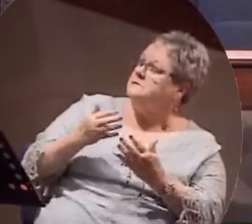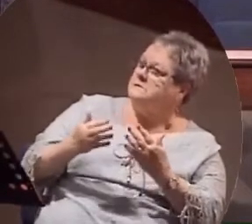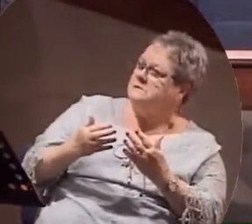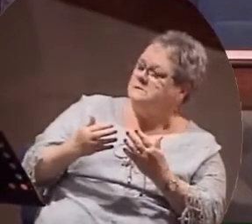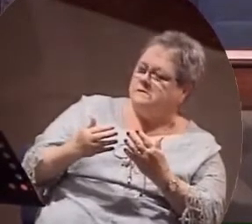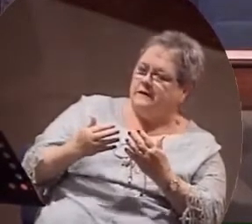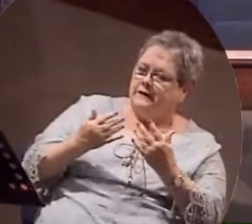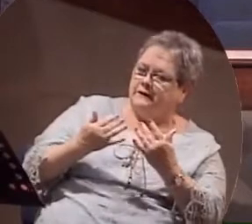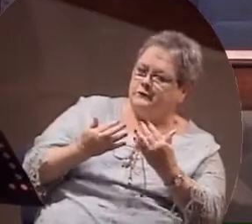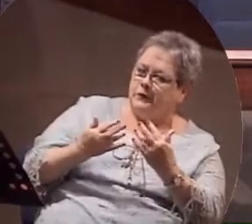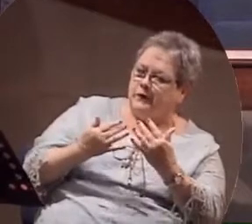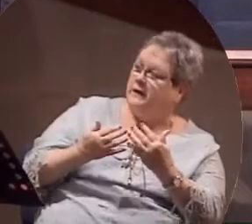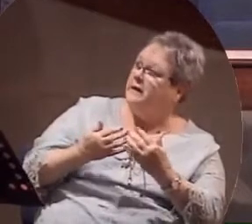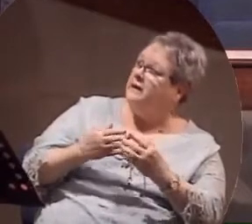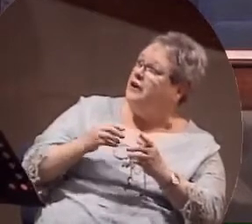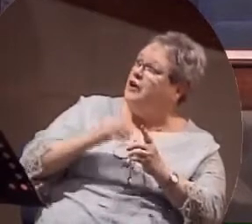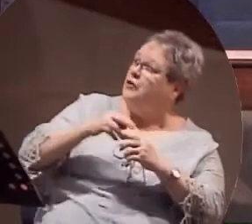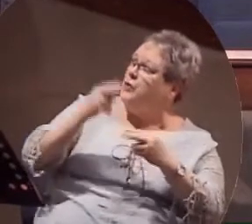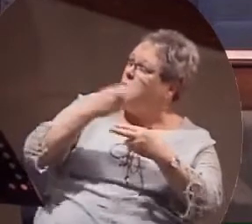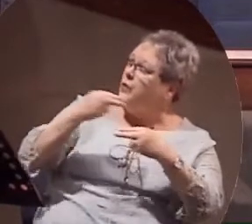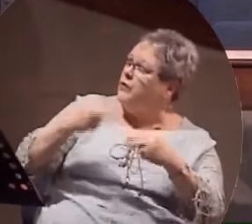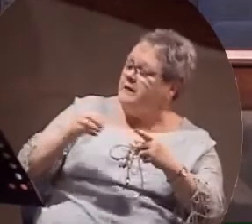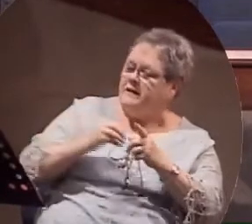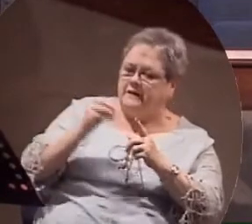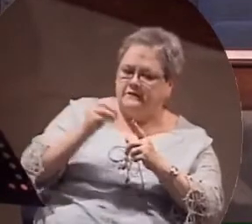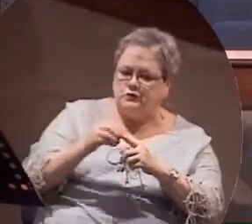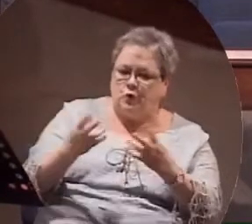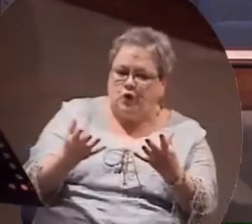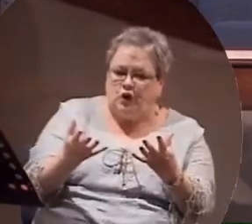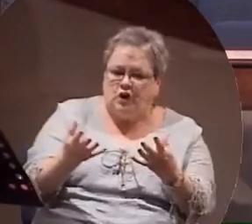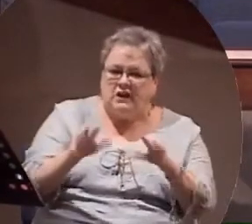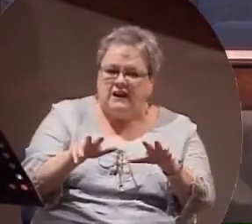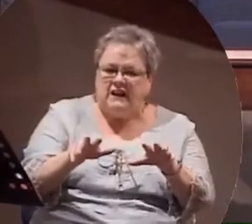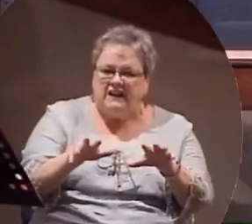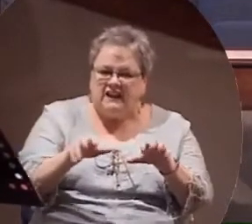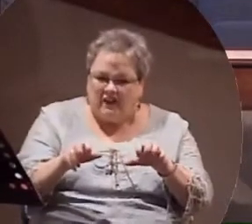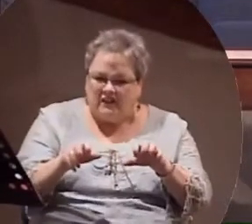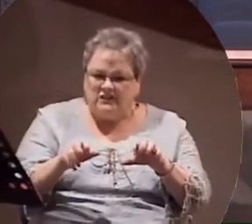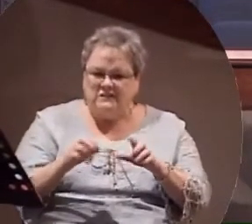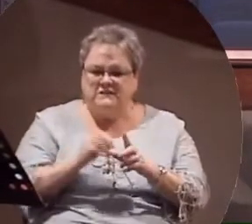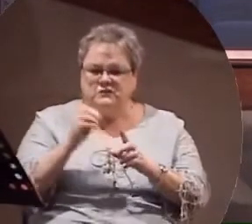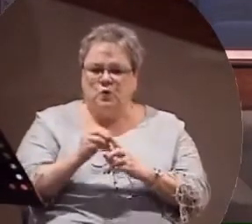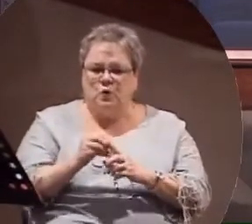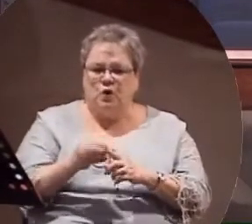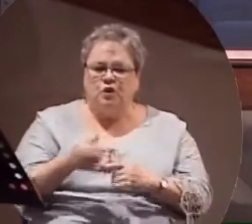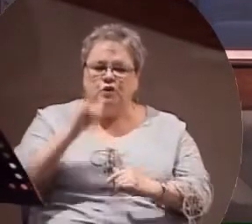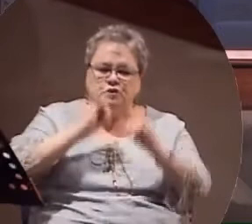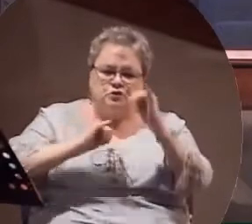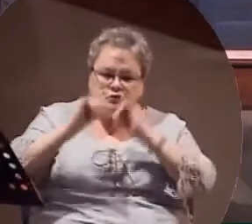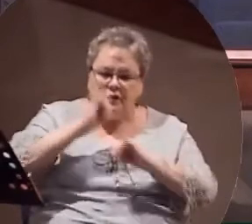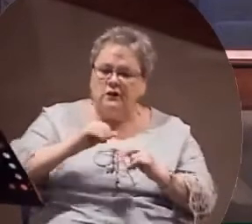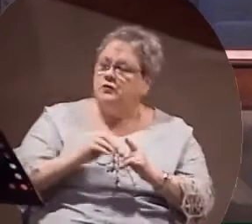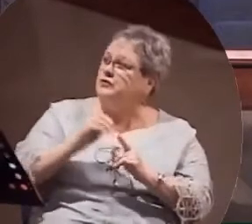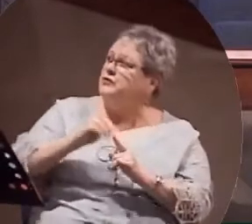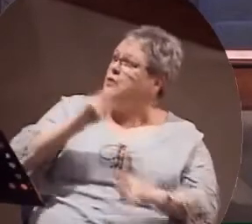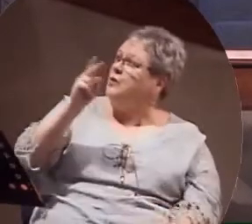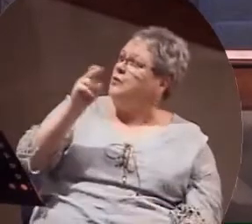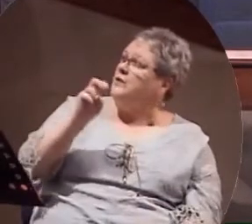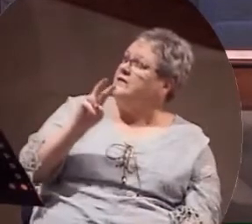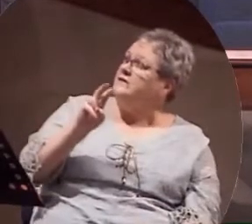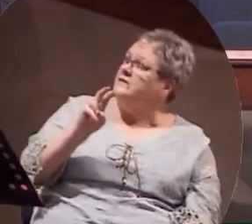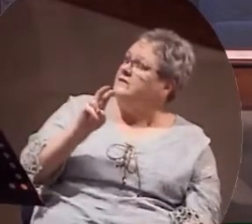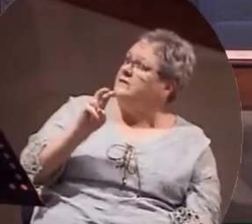He goes on to say, "Nor thieves, nor covetous, nor drunkards, nor revilers,